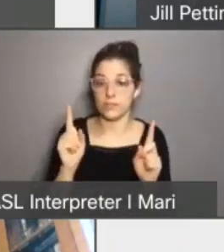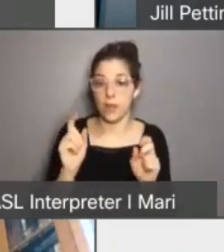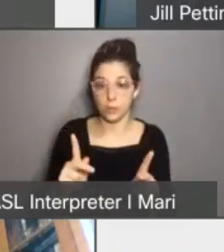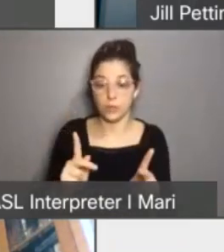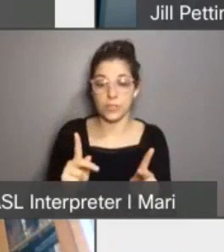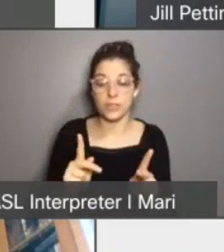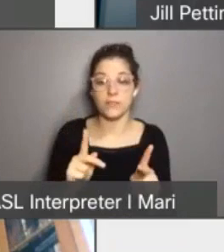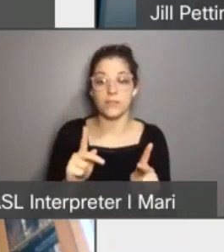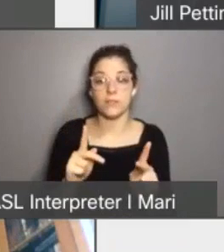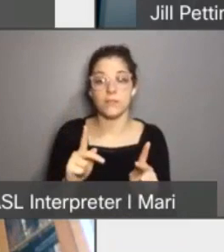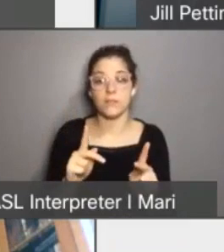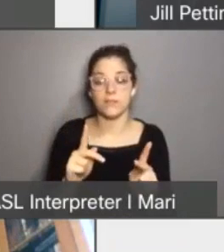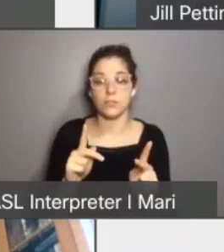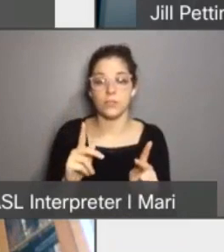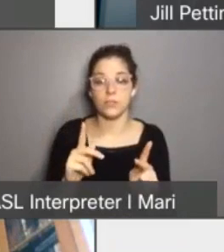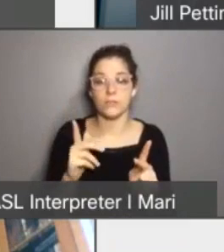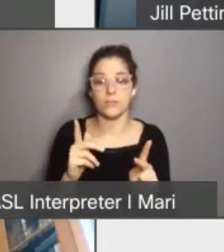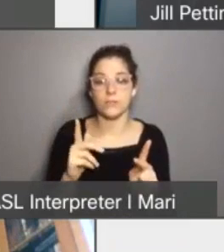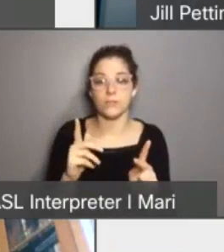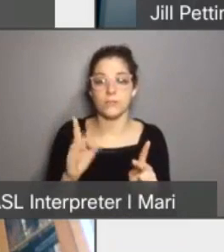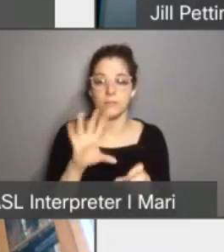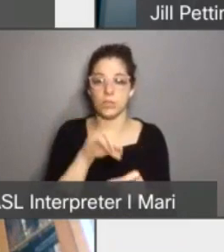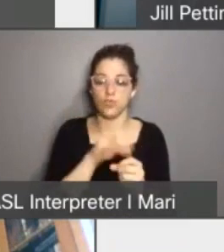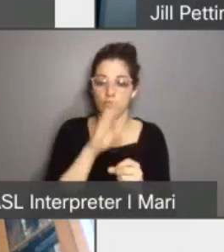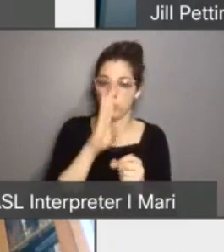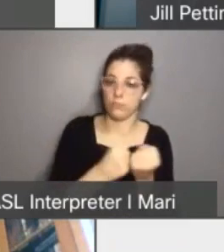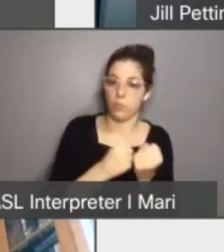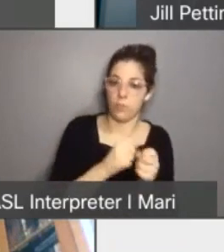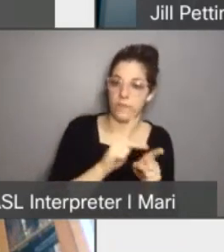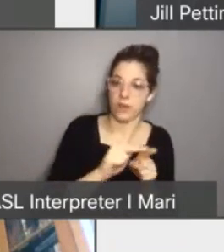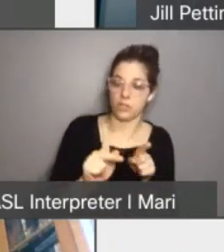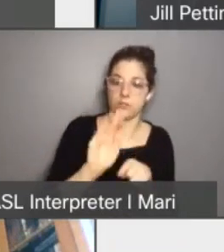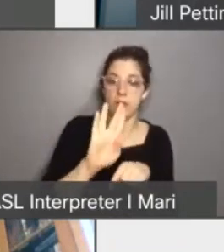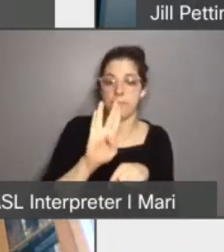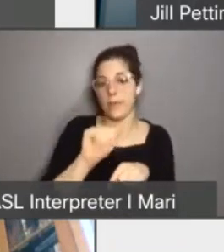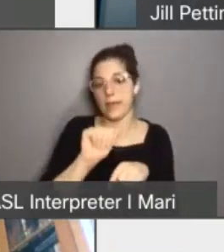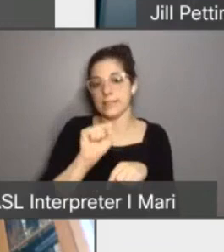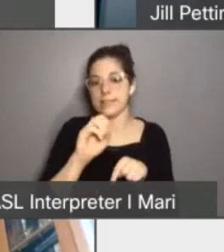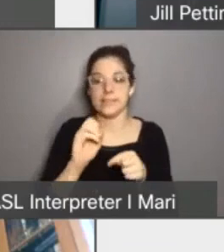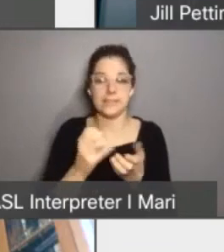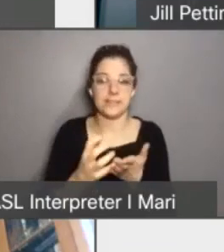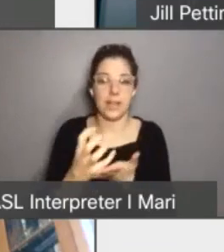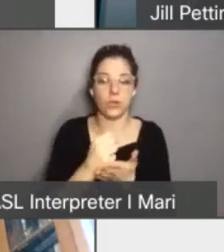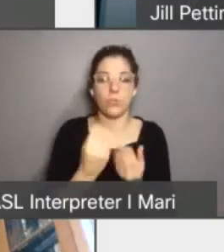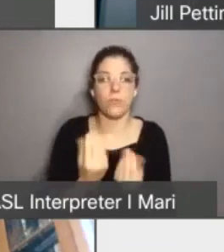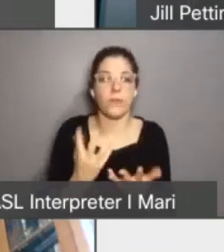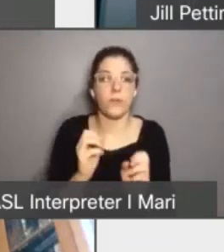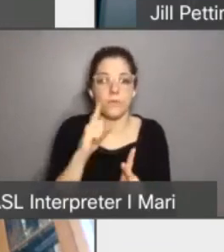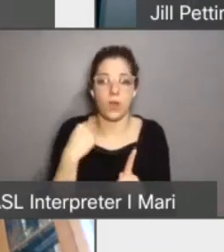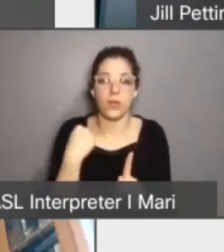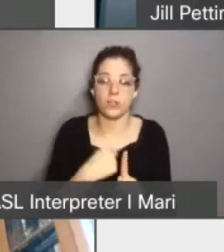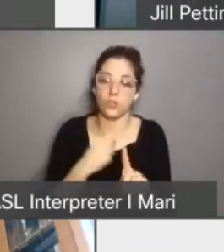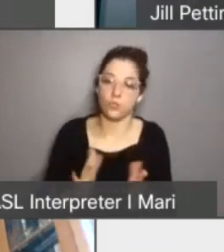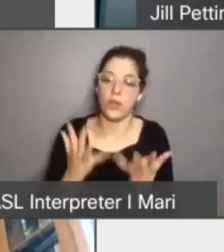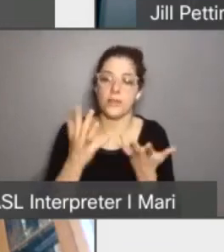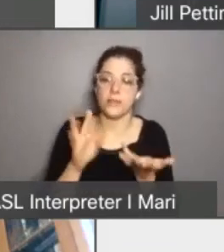opportunities to infuse into the direct support professionals right into their base salary. So it provides an opportunity for us to raise the base